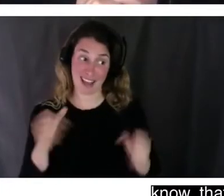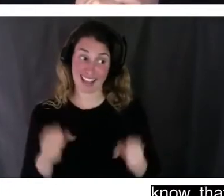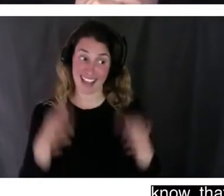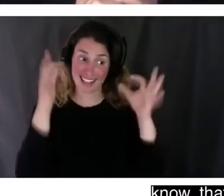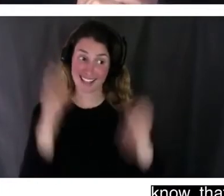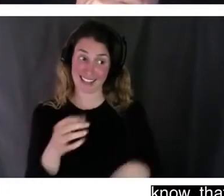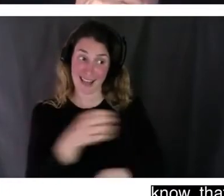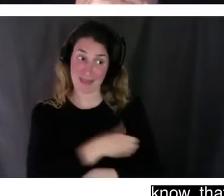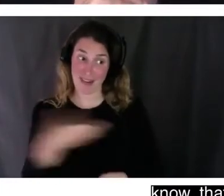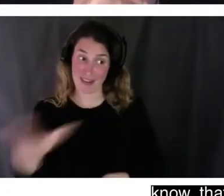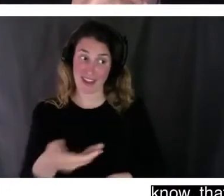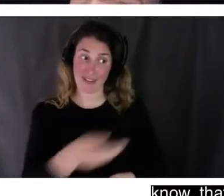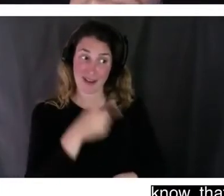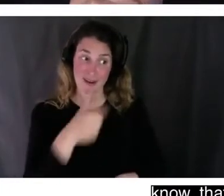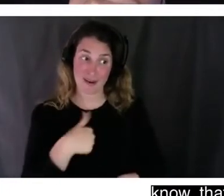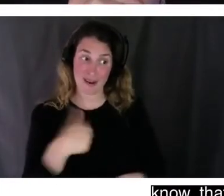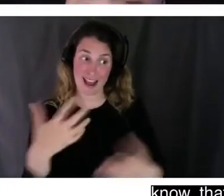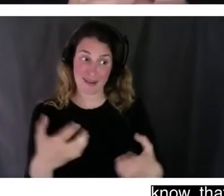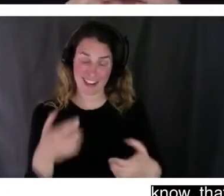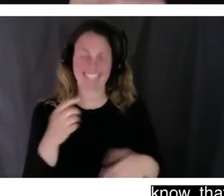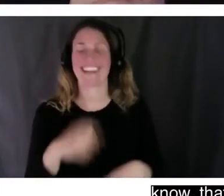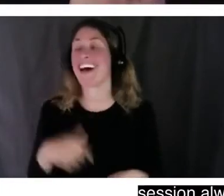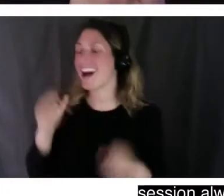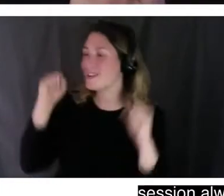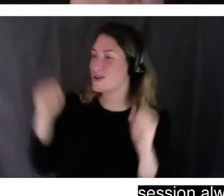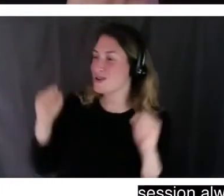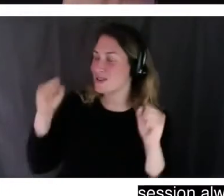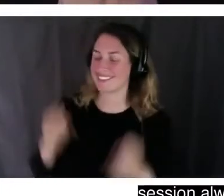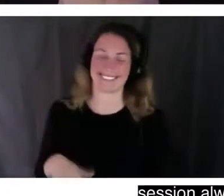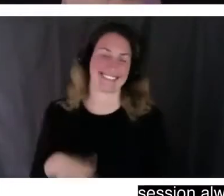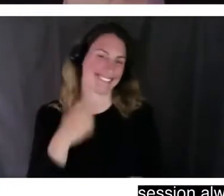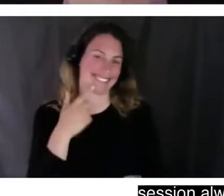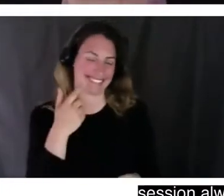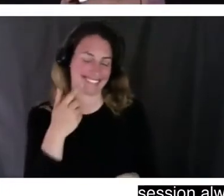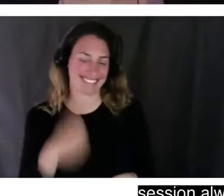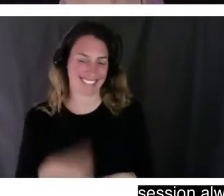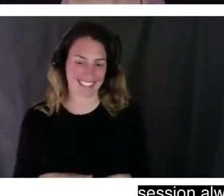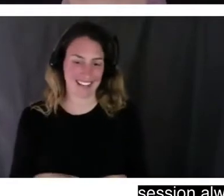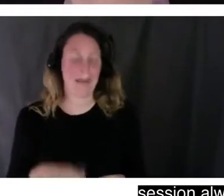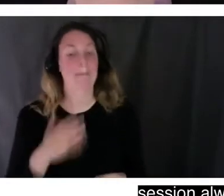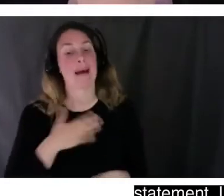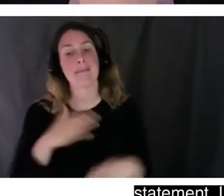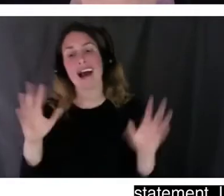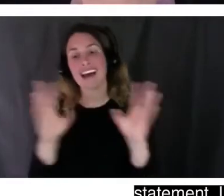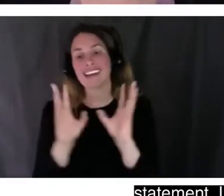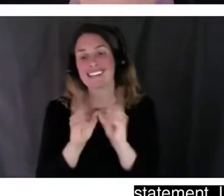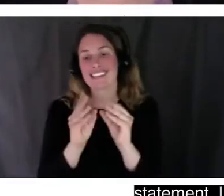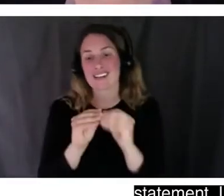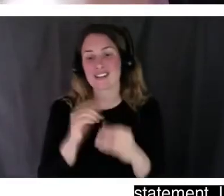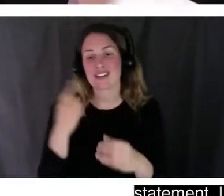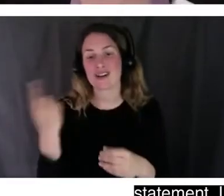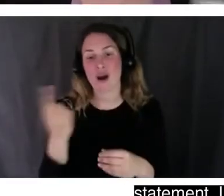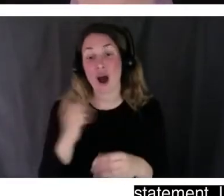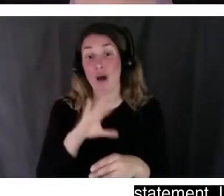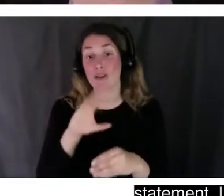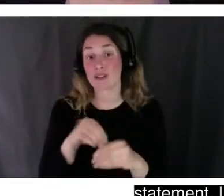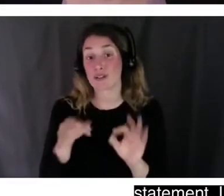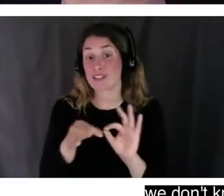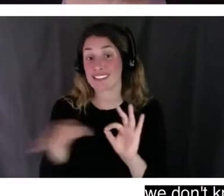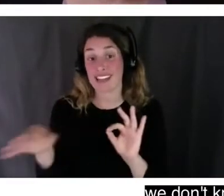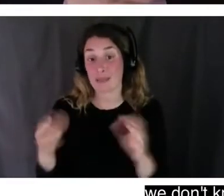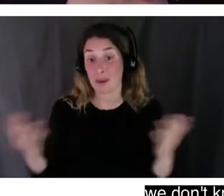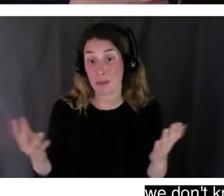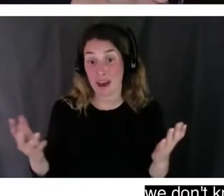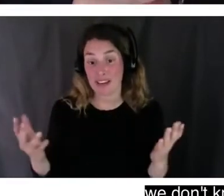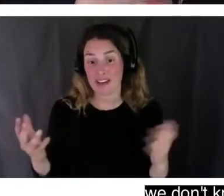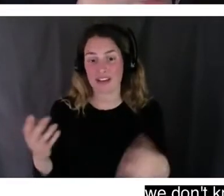But that's the key point there, and my session always includes this statement. I always say, we don't know what